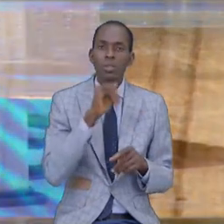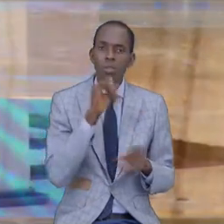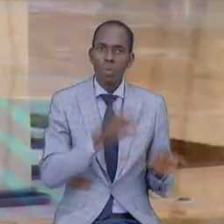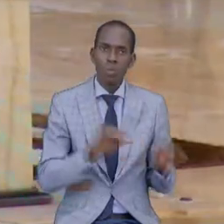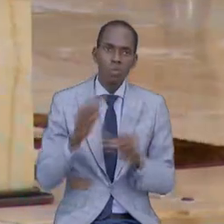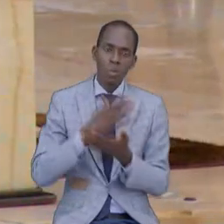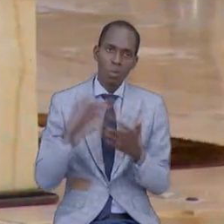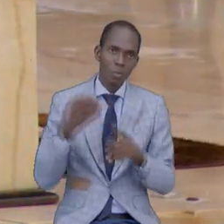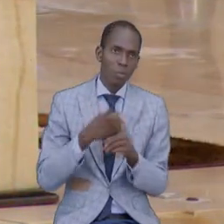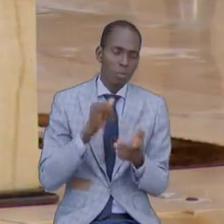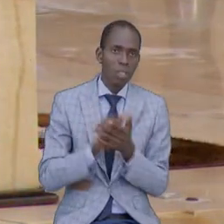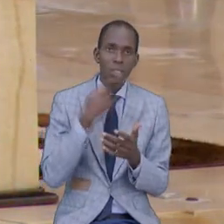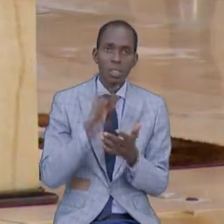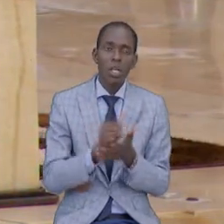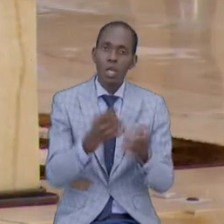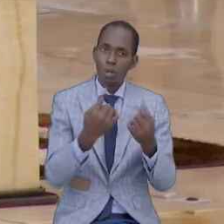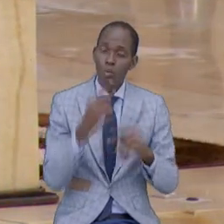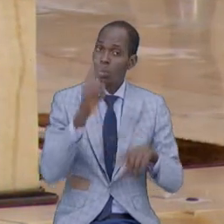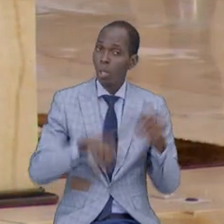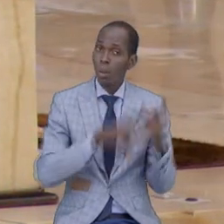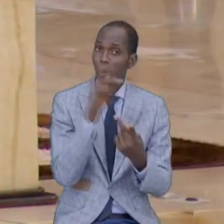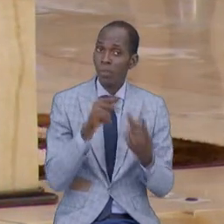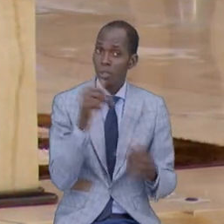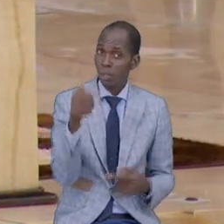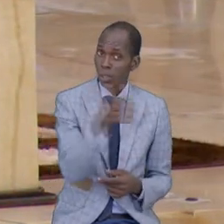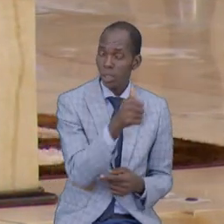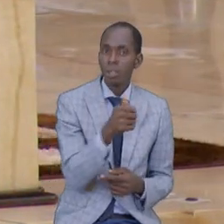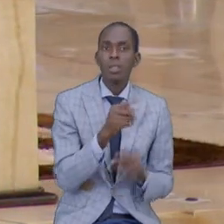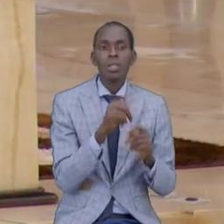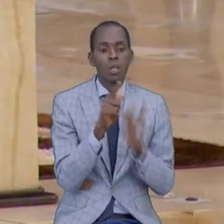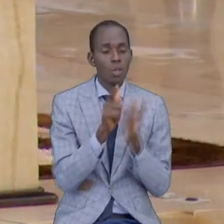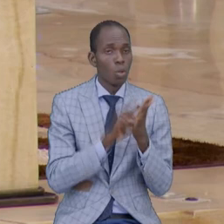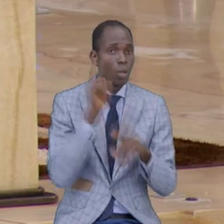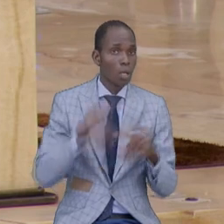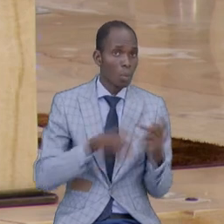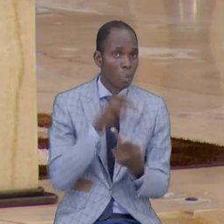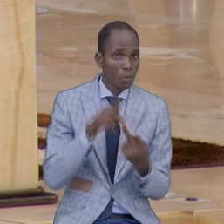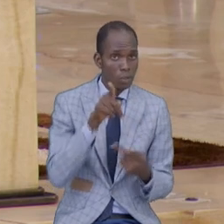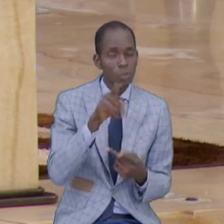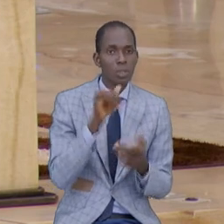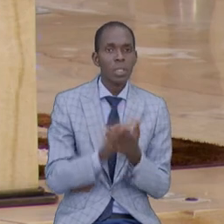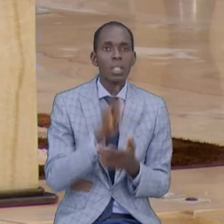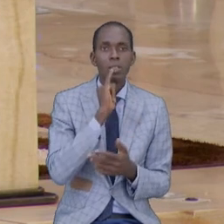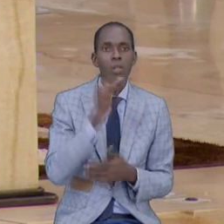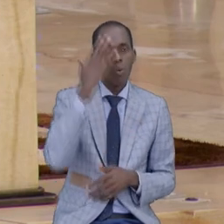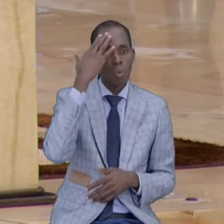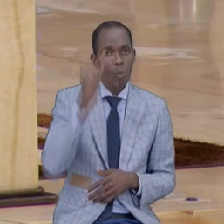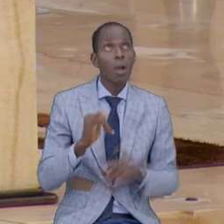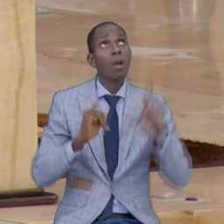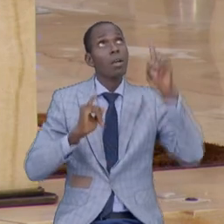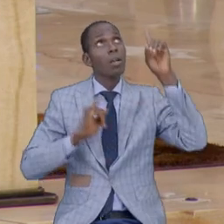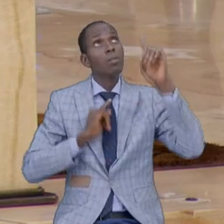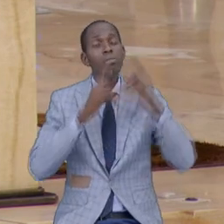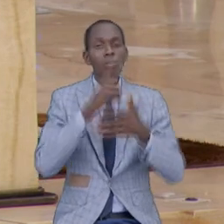says, come. You cannot perfect yourself. The Lord cannot perfect you. That's why I canceled